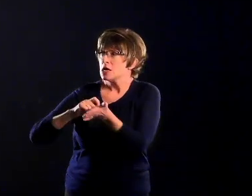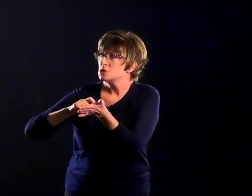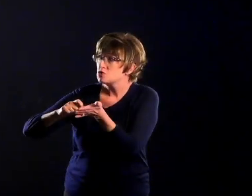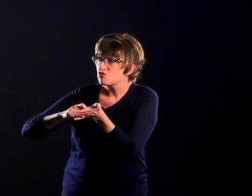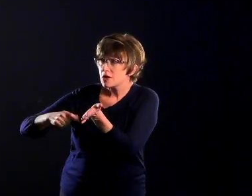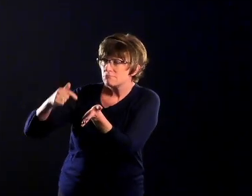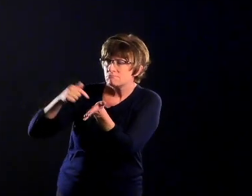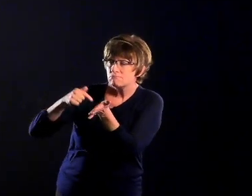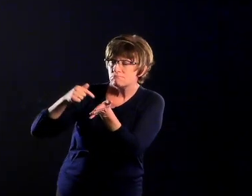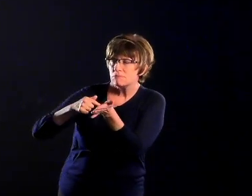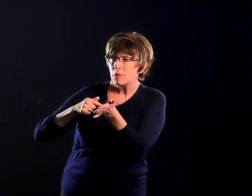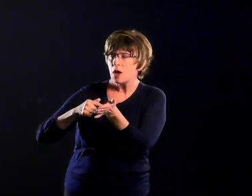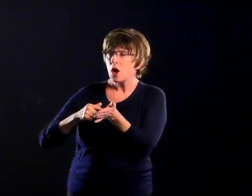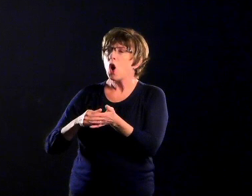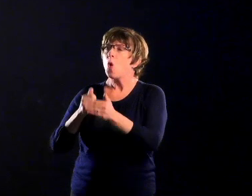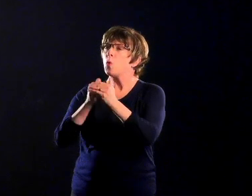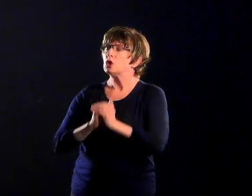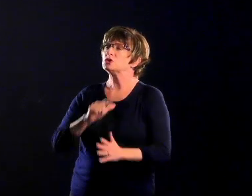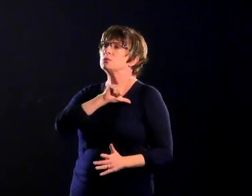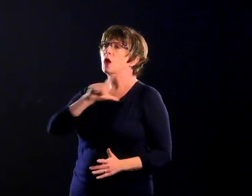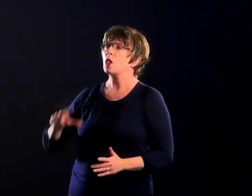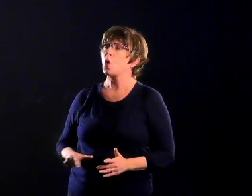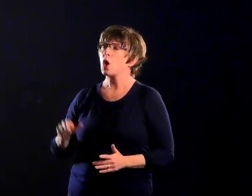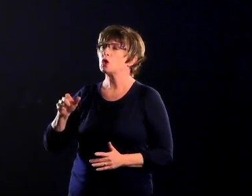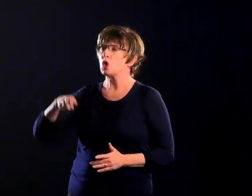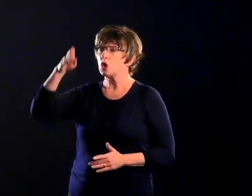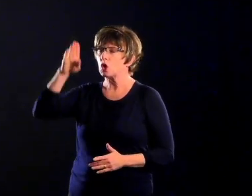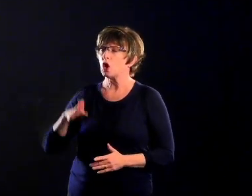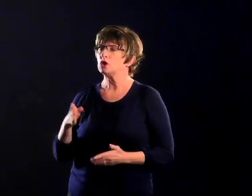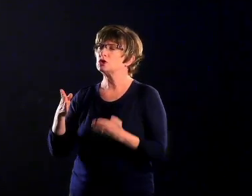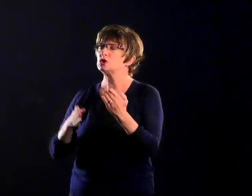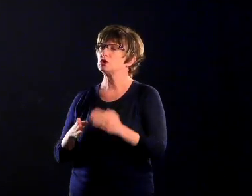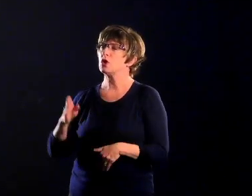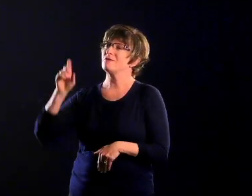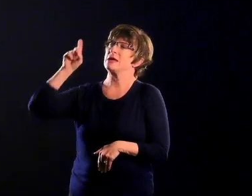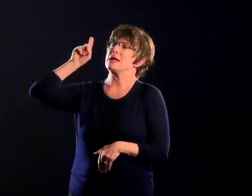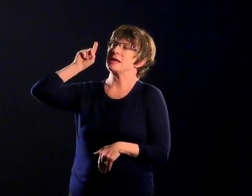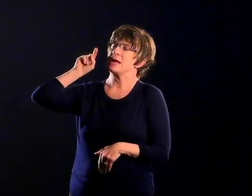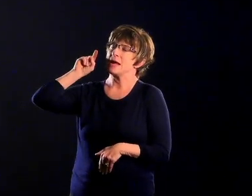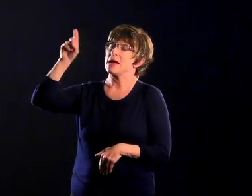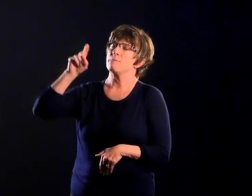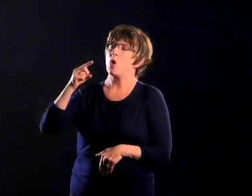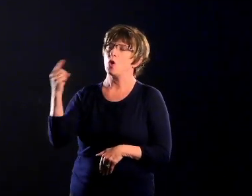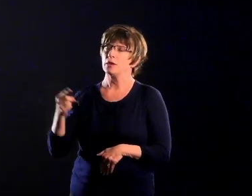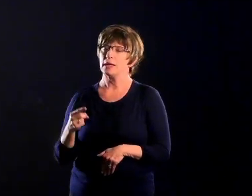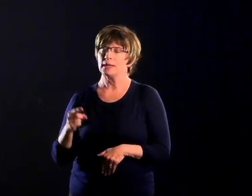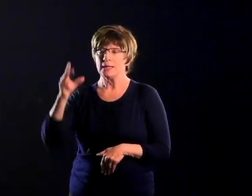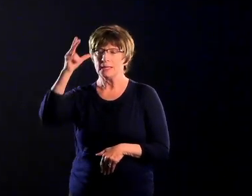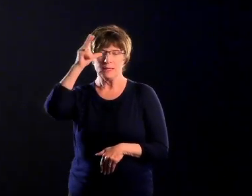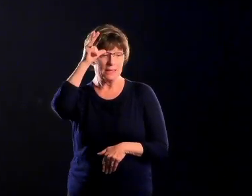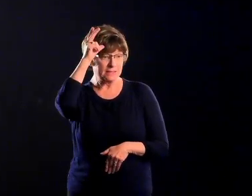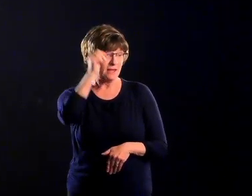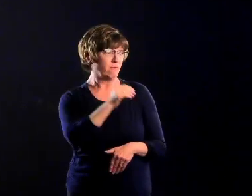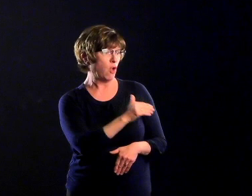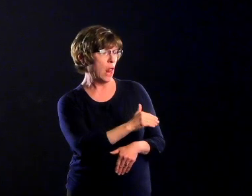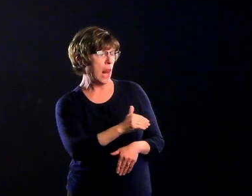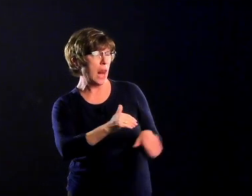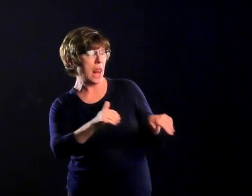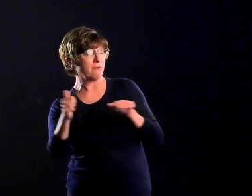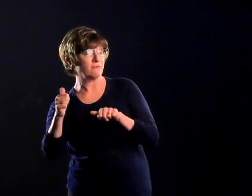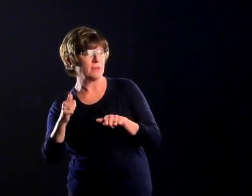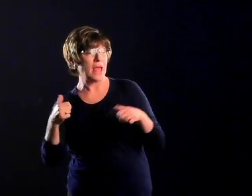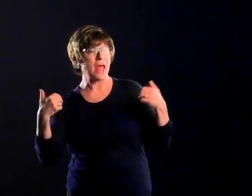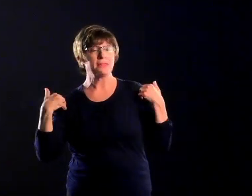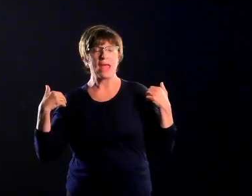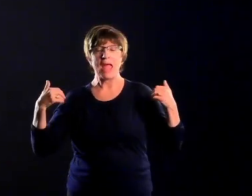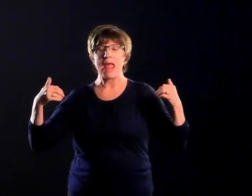God and serve him only. Then the devil left him, and the angels came